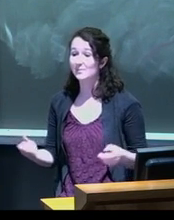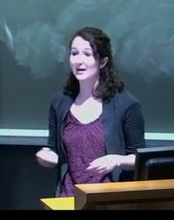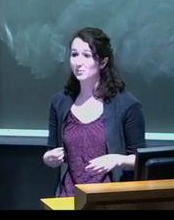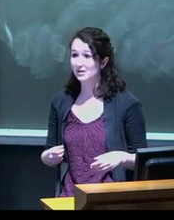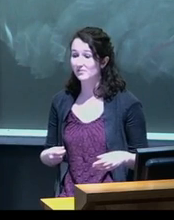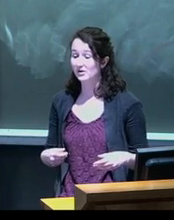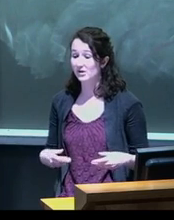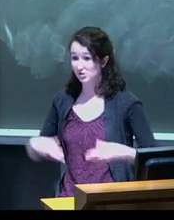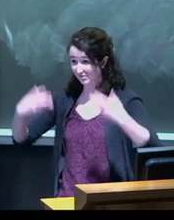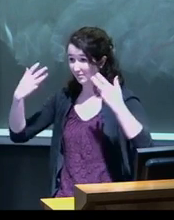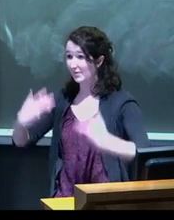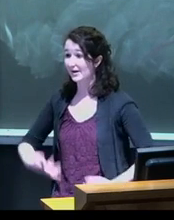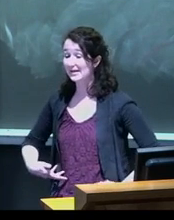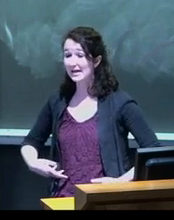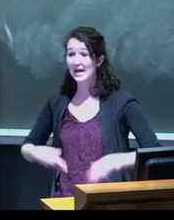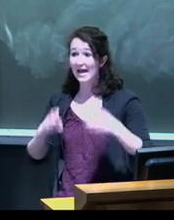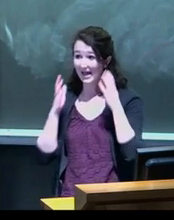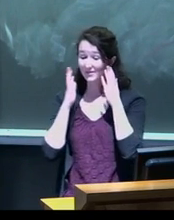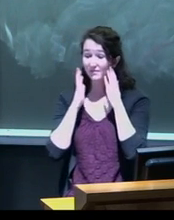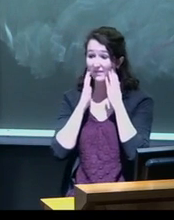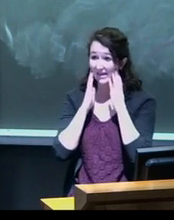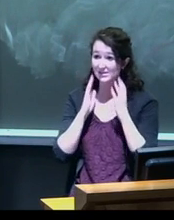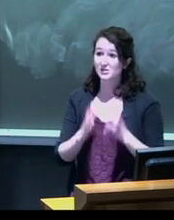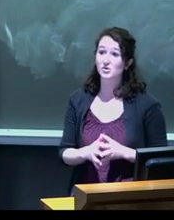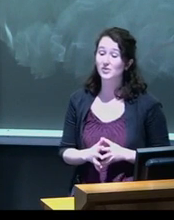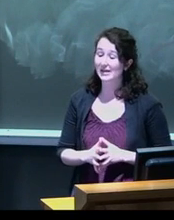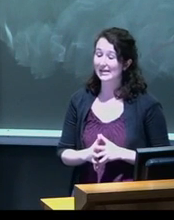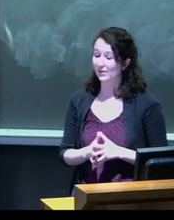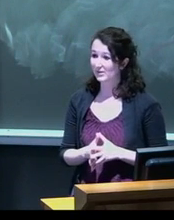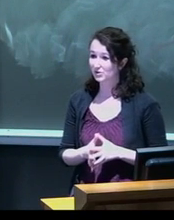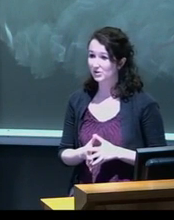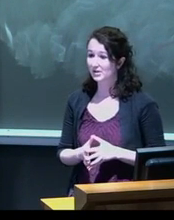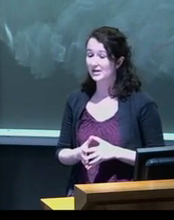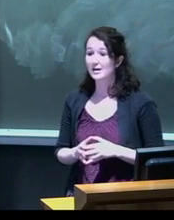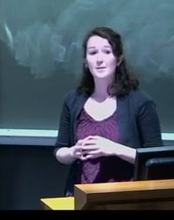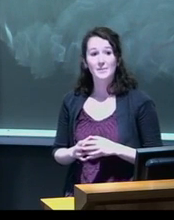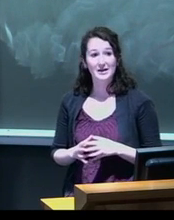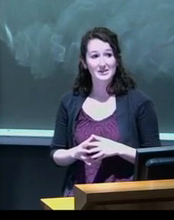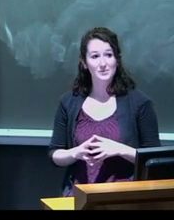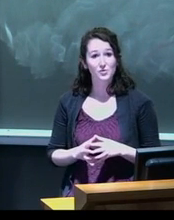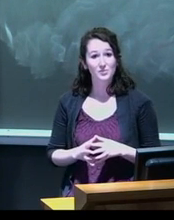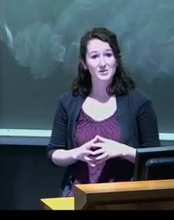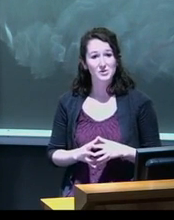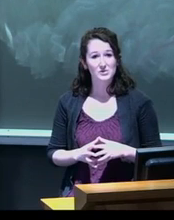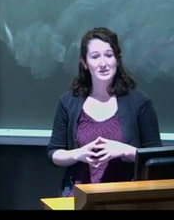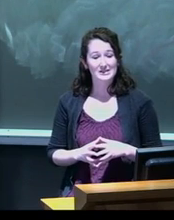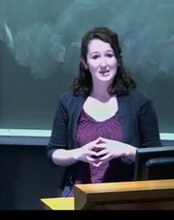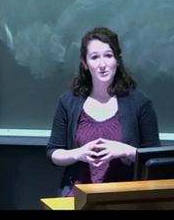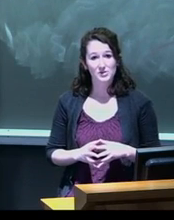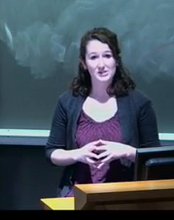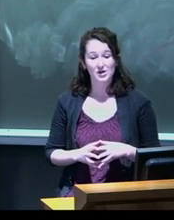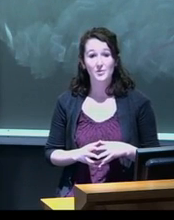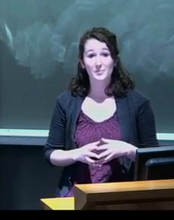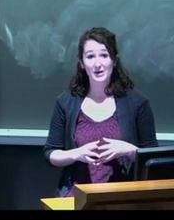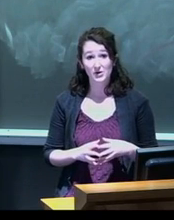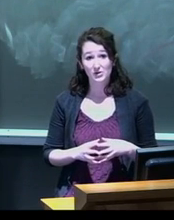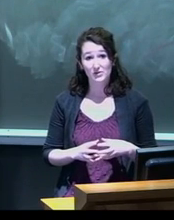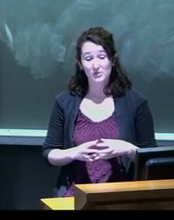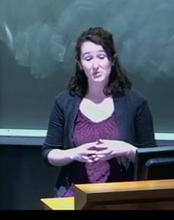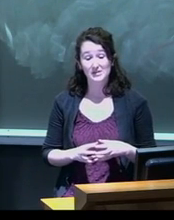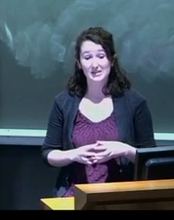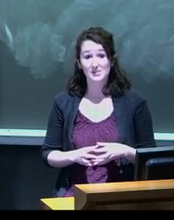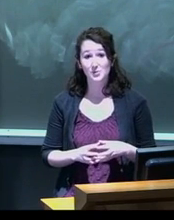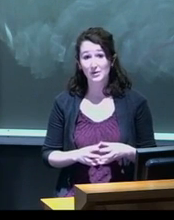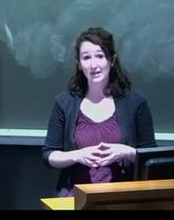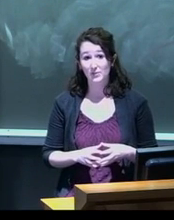hands combined with configurations of the body and the face to create language. Because the movements used in these languages are bigger than